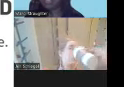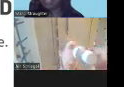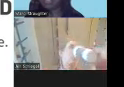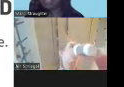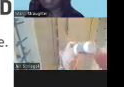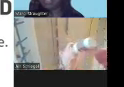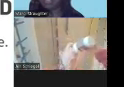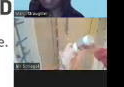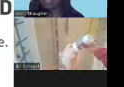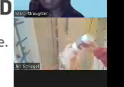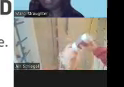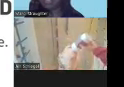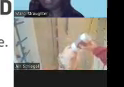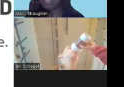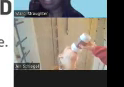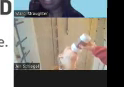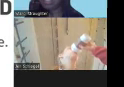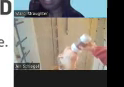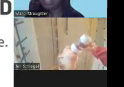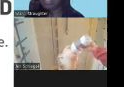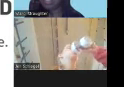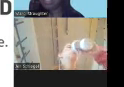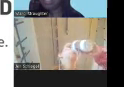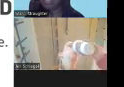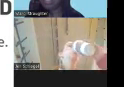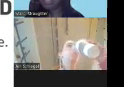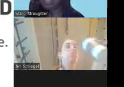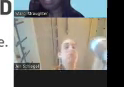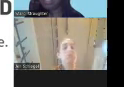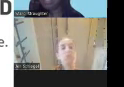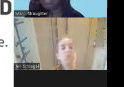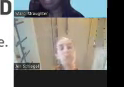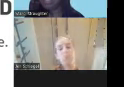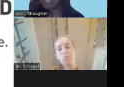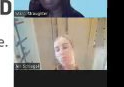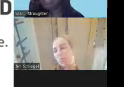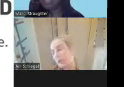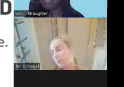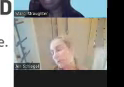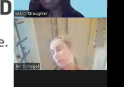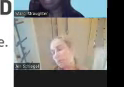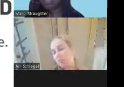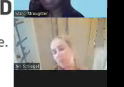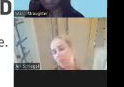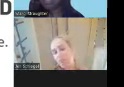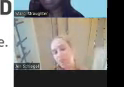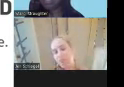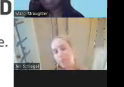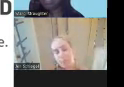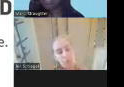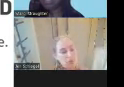to give that code to someone you don't know.